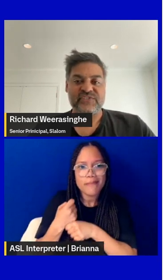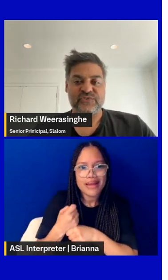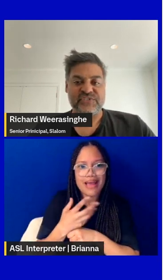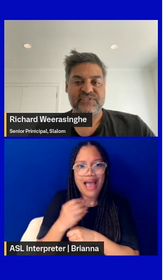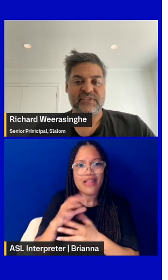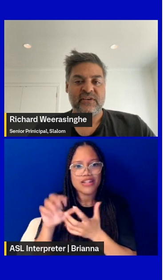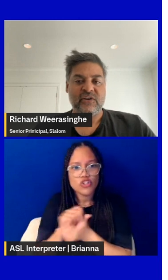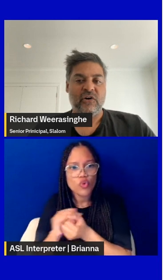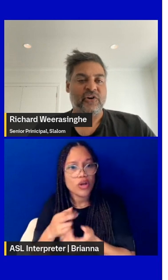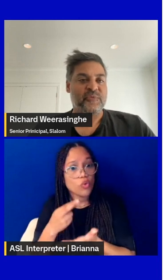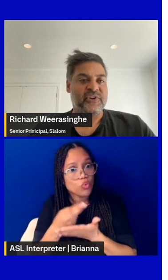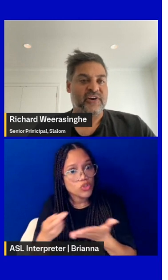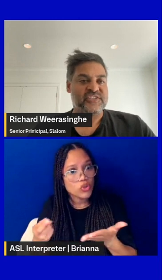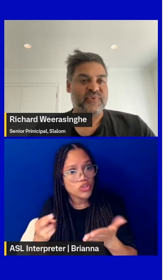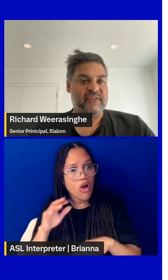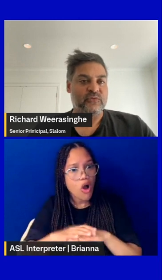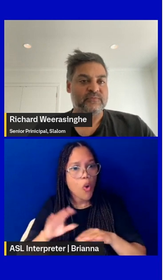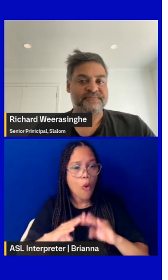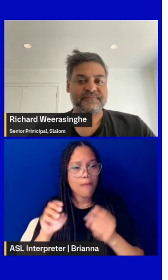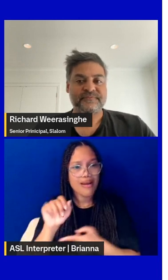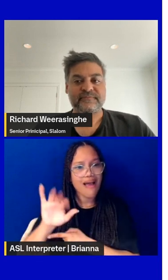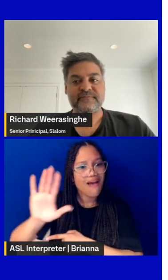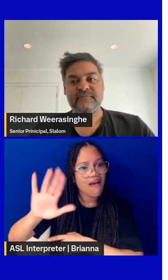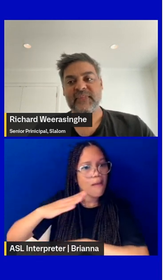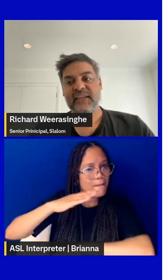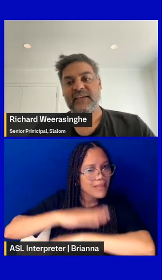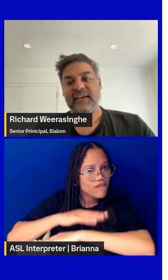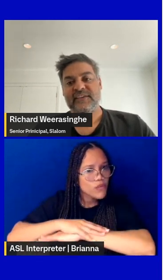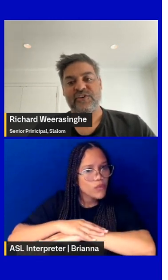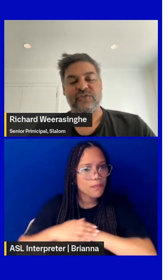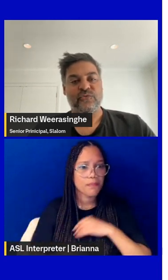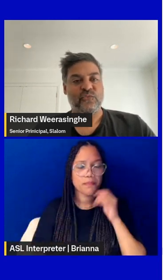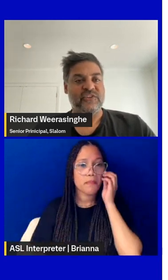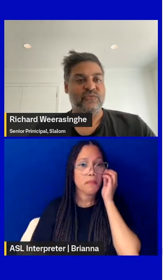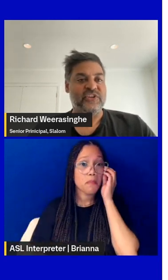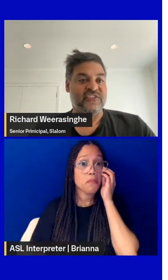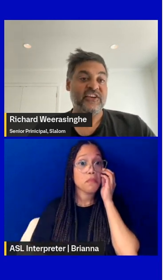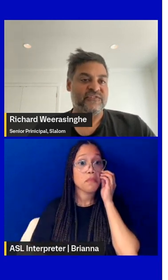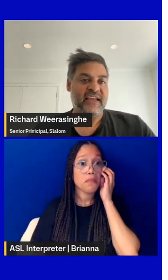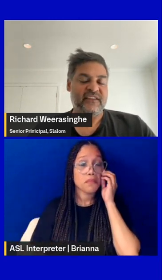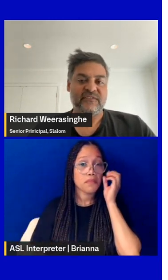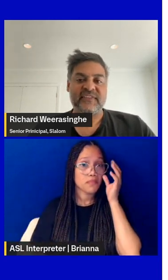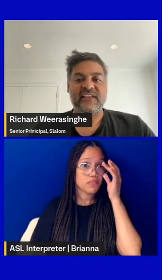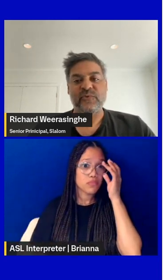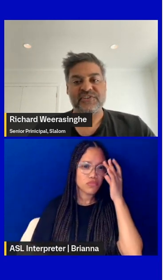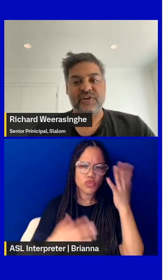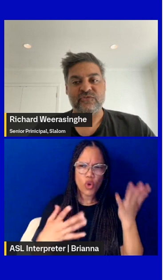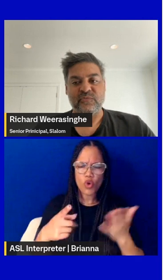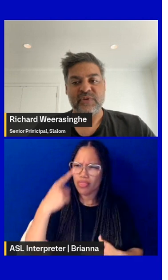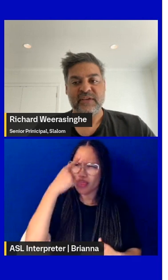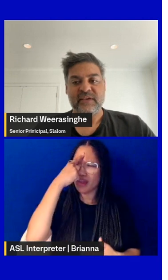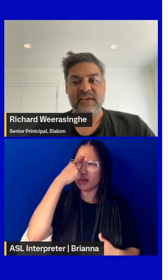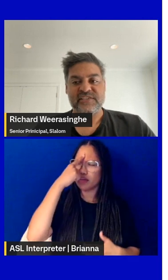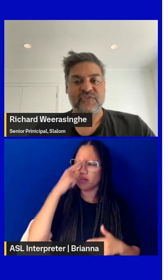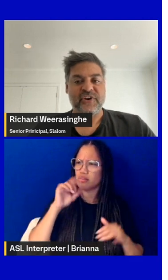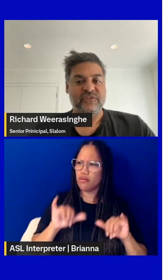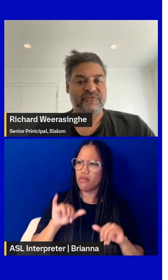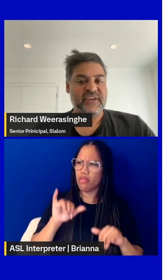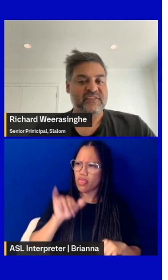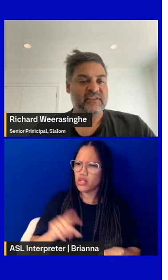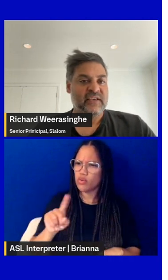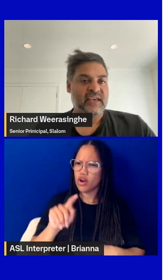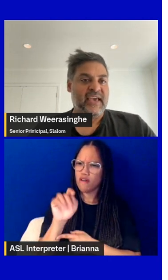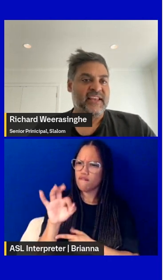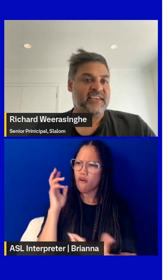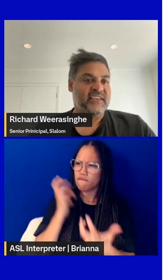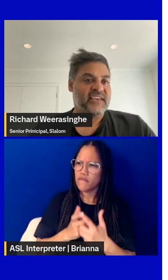destroying resources on OpenAI's platform. So when you think of that, that's where Terraform is a very good